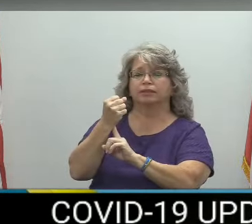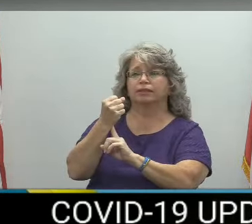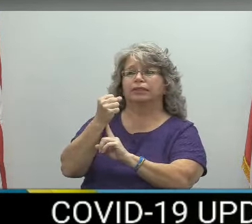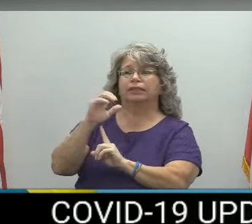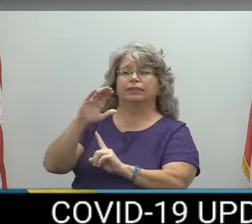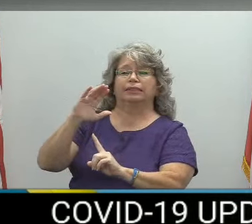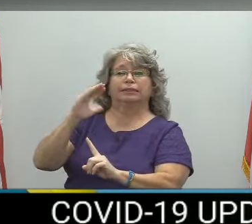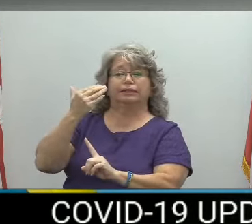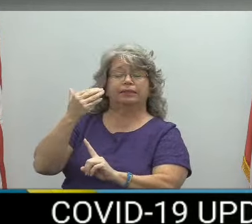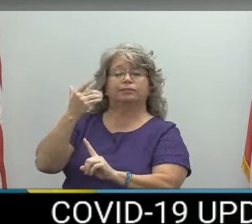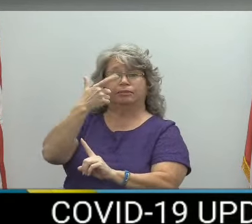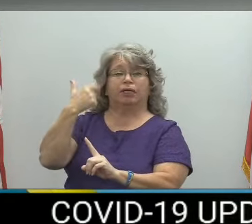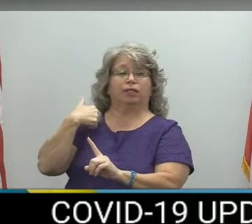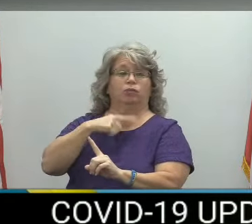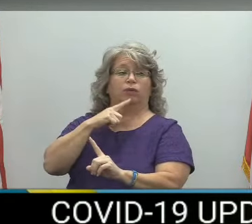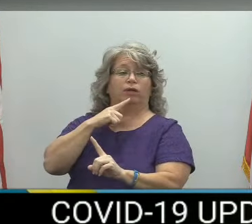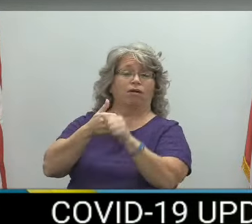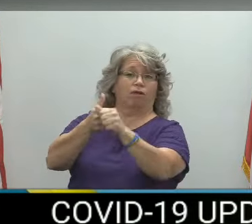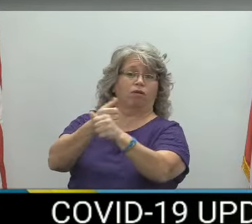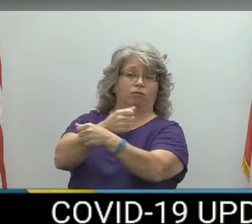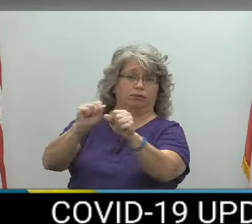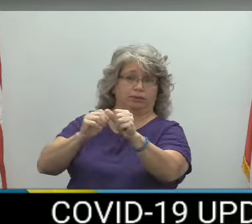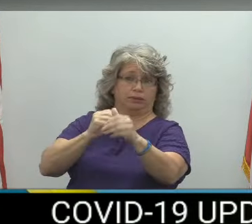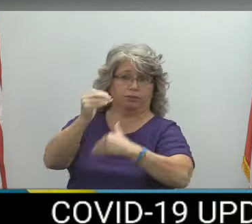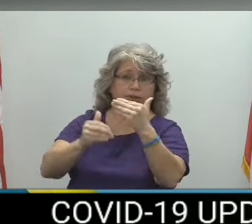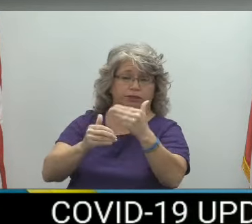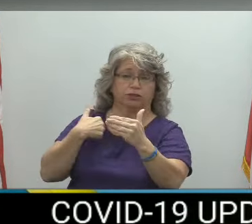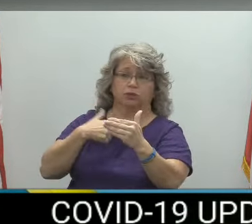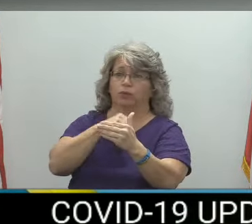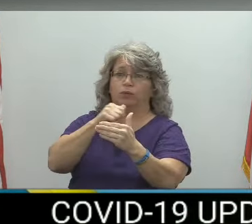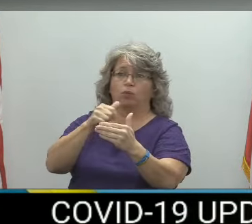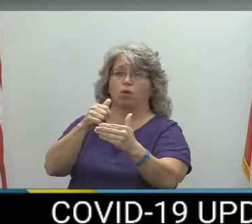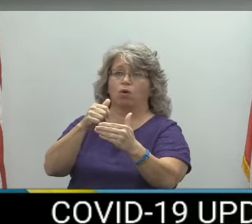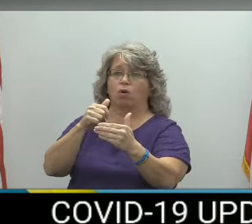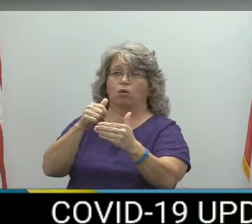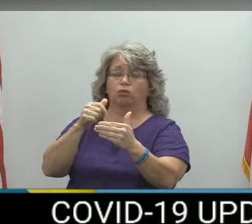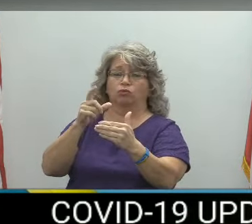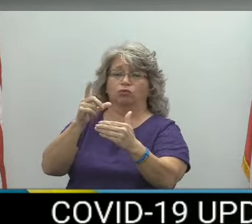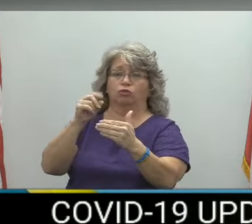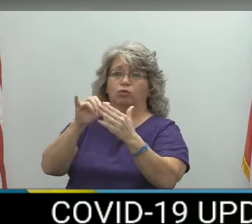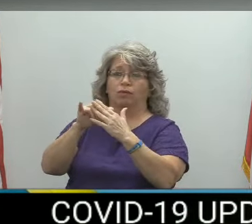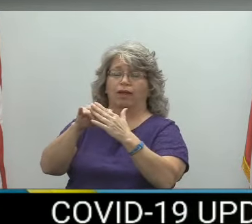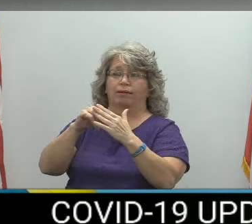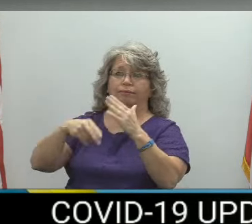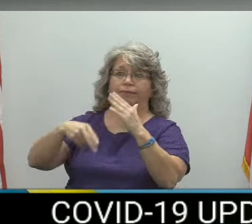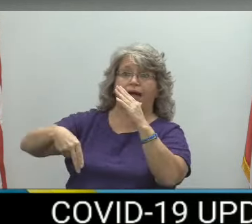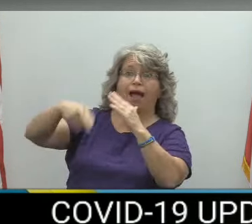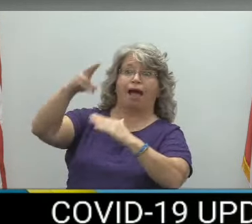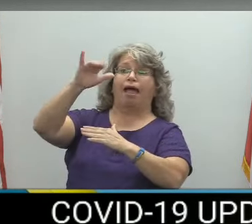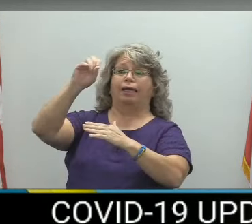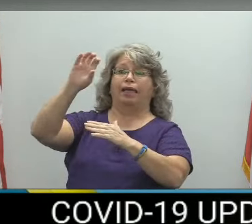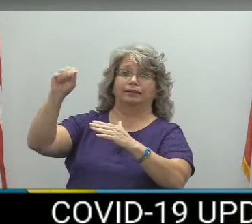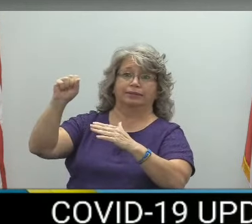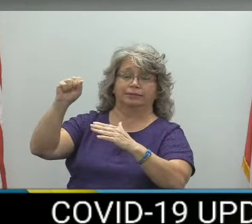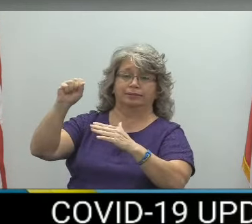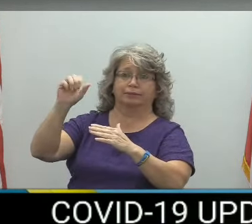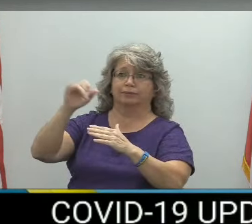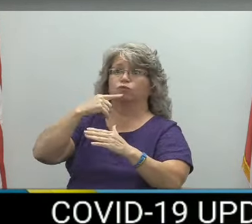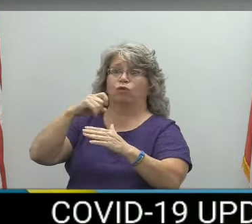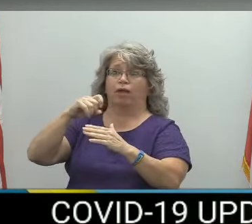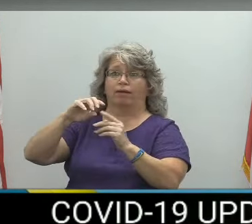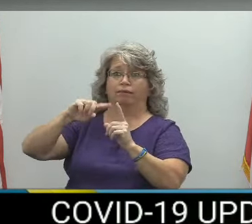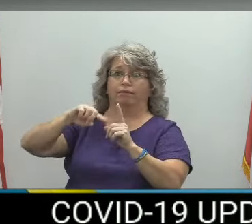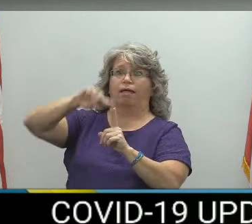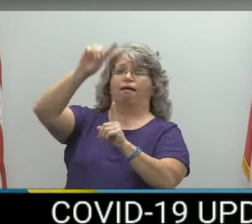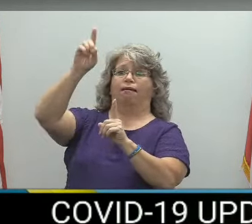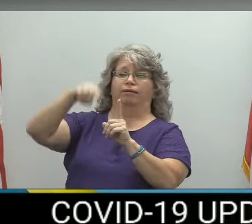really high heights of positive cases that we could have had if nobody did anything. So that's a good thing.